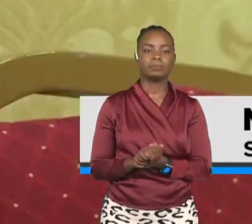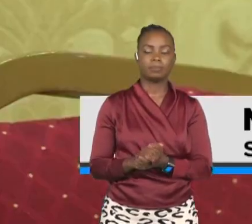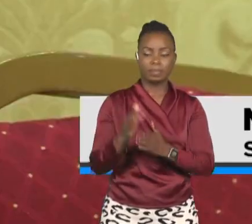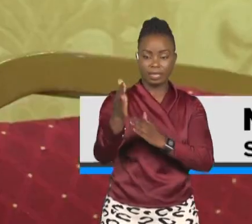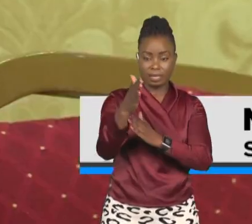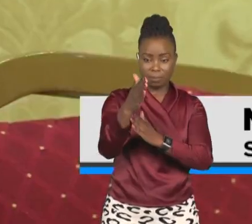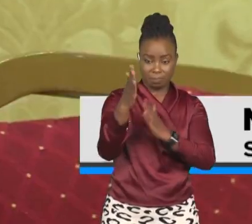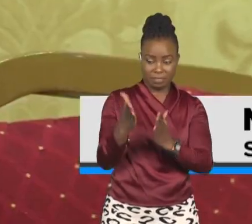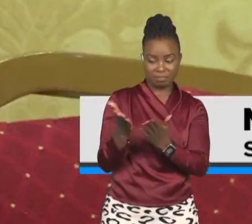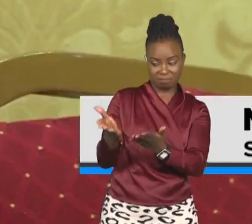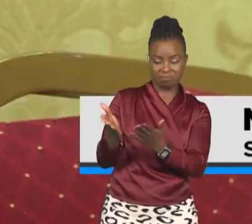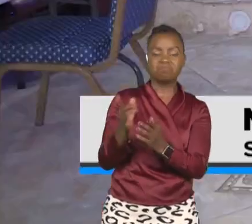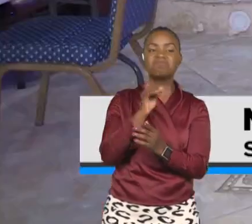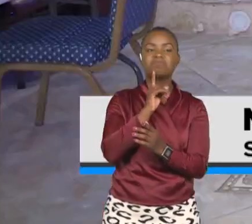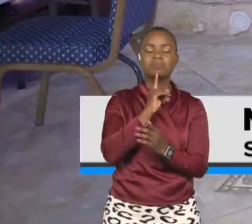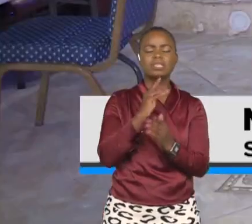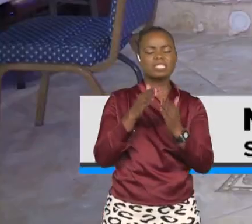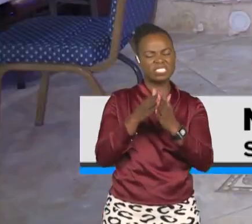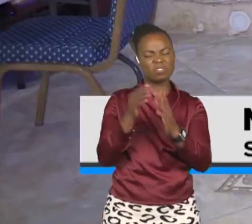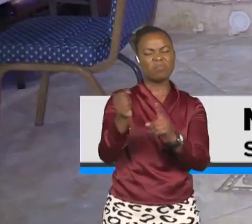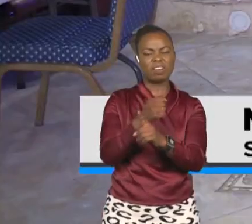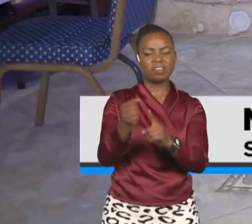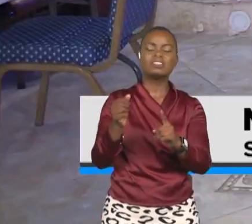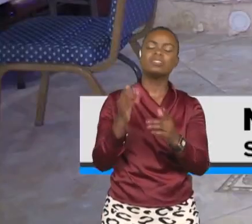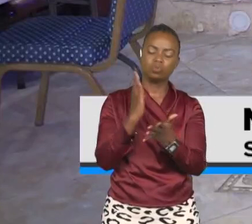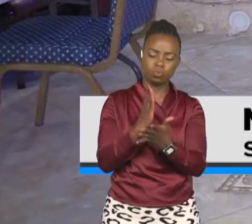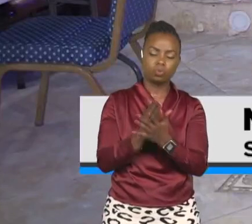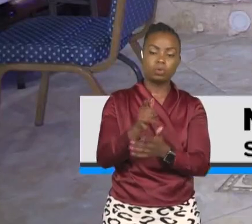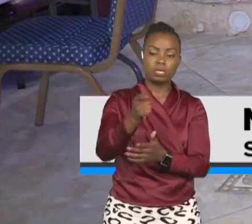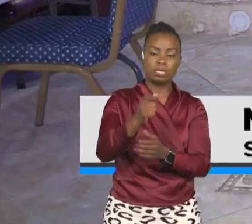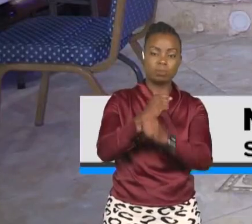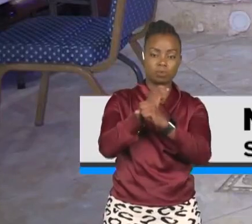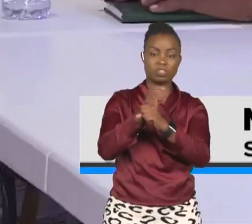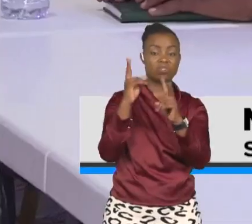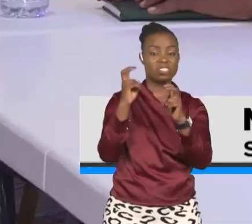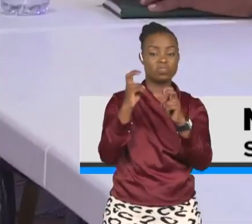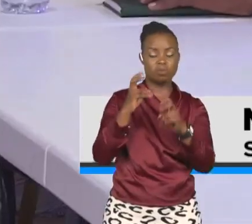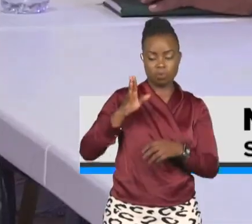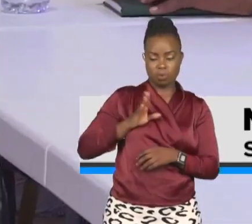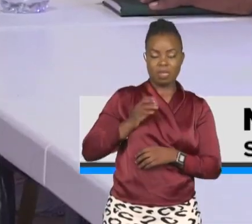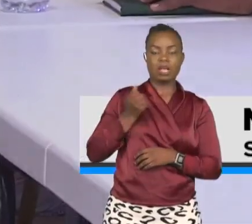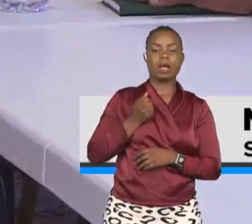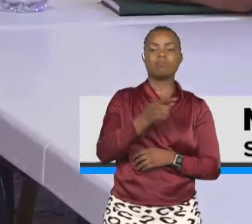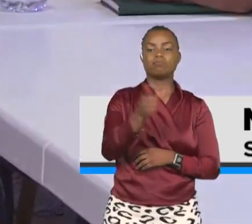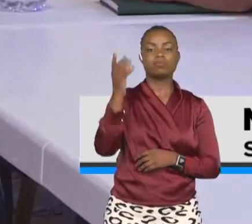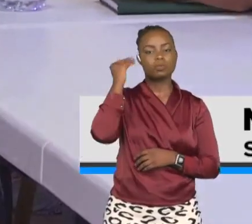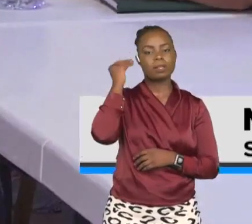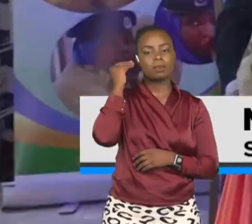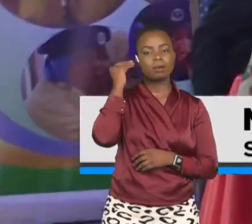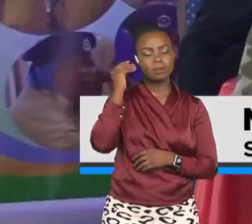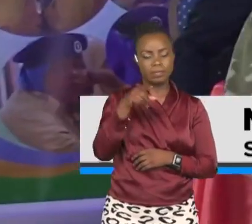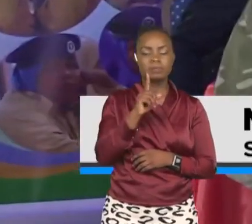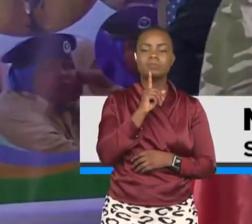Ambassador Madeira notes with concern that sexual violence remains a key protection issue for women and girls in Somalia. He